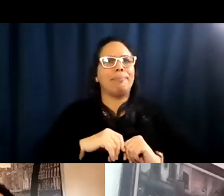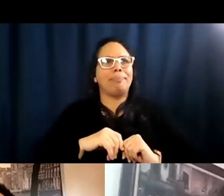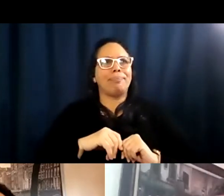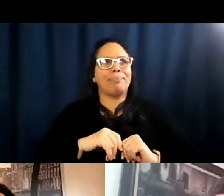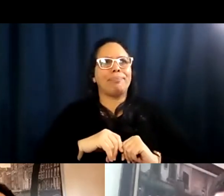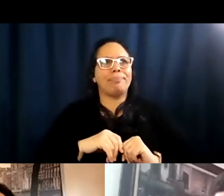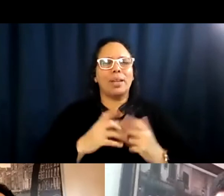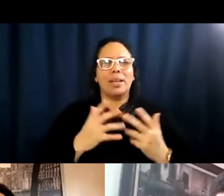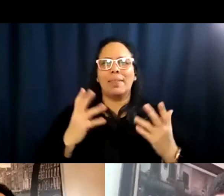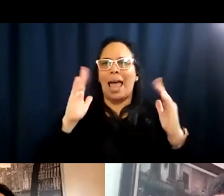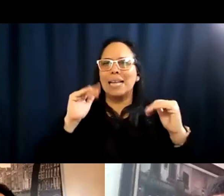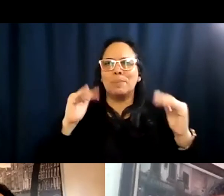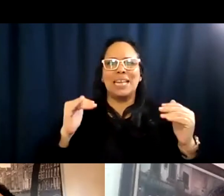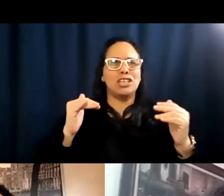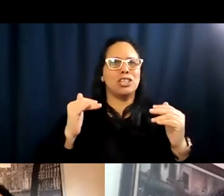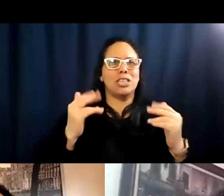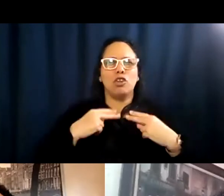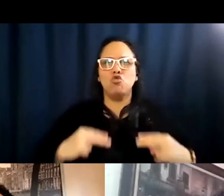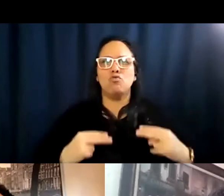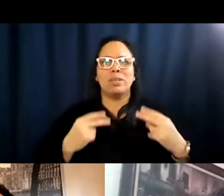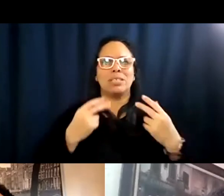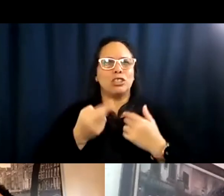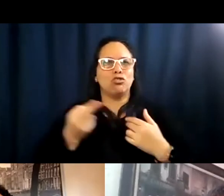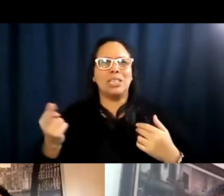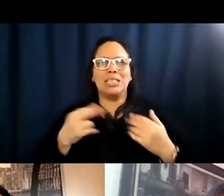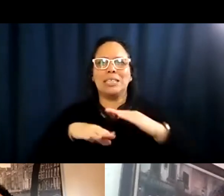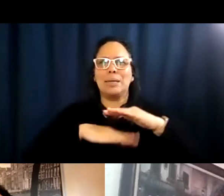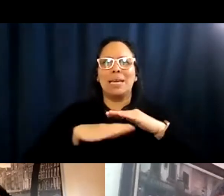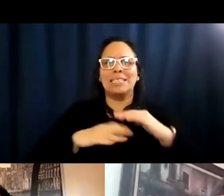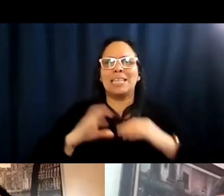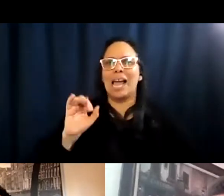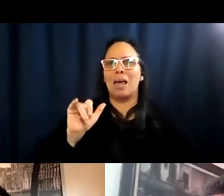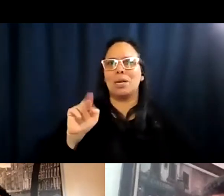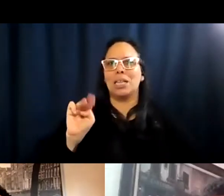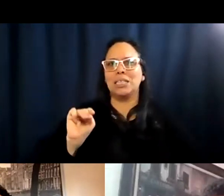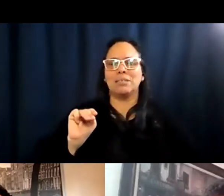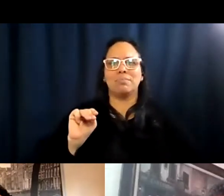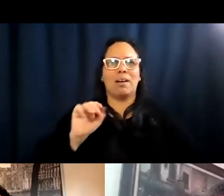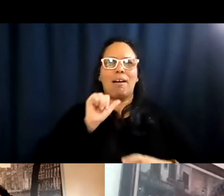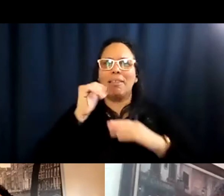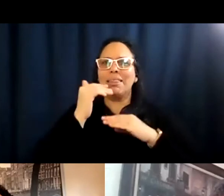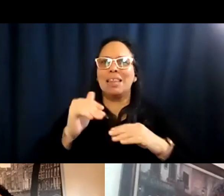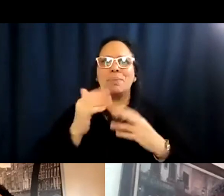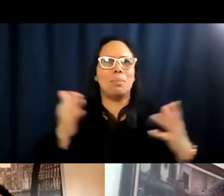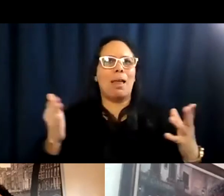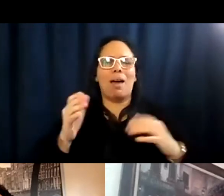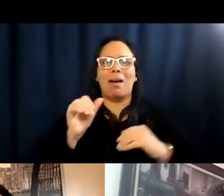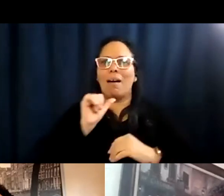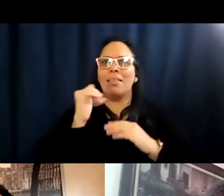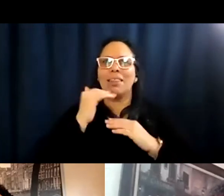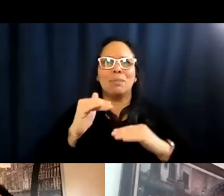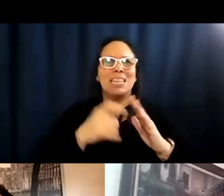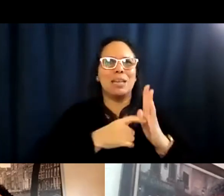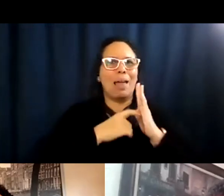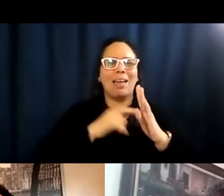And the whole basis of capitalism is to have an unlimited supply meet an unlimited demand, which is impossible to